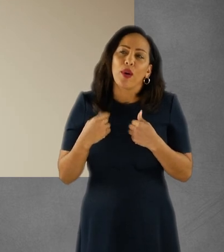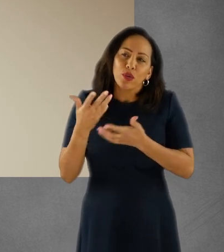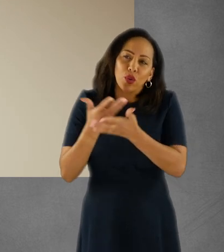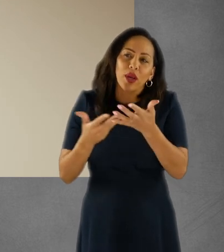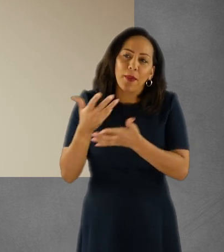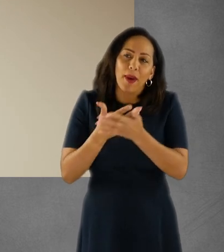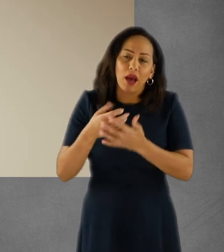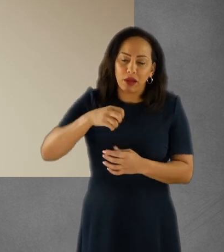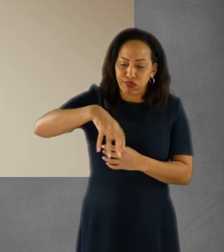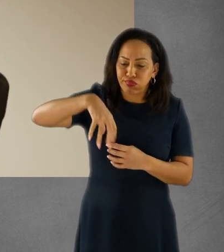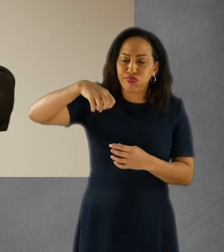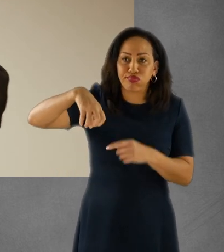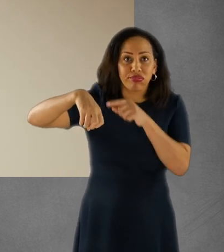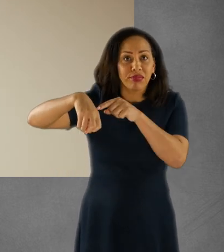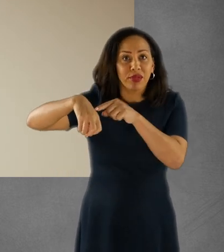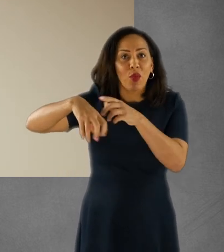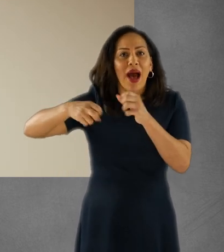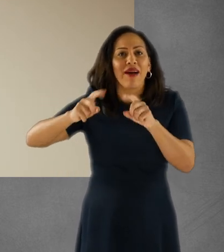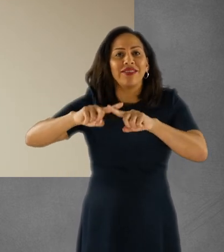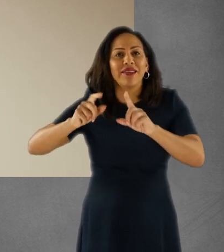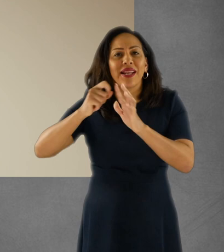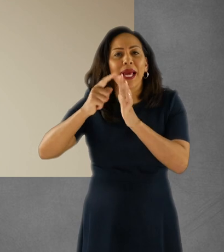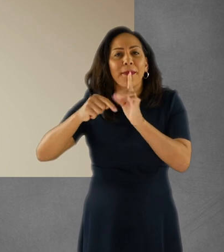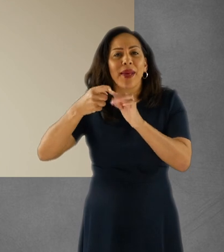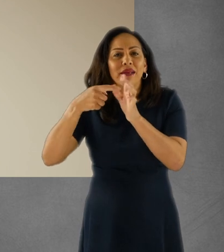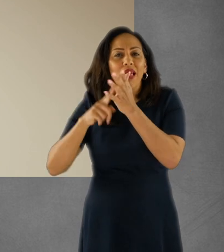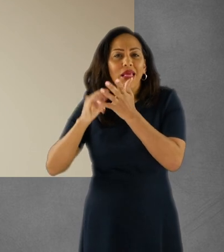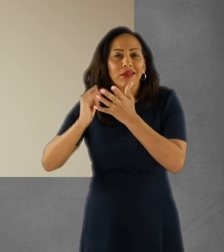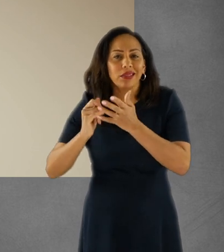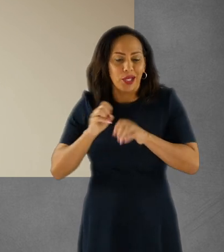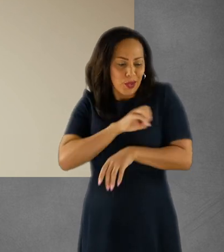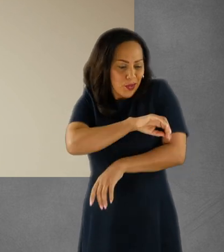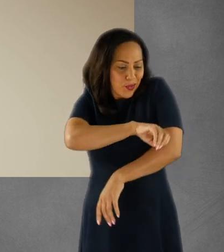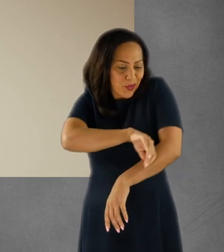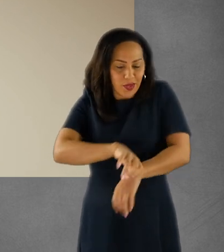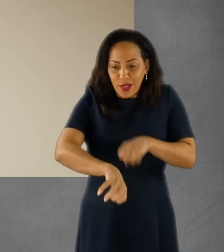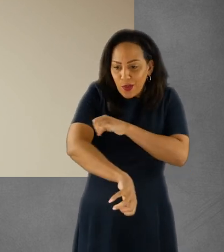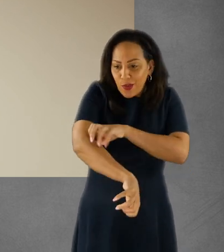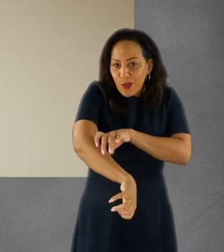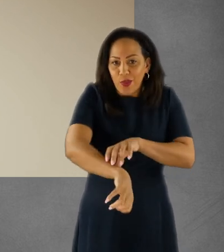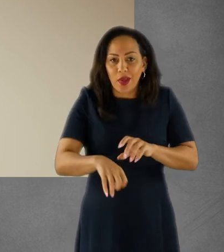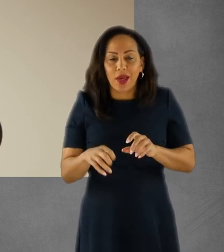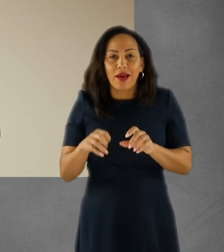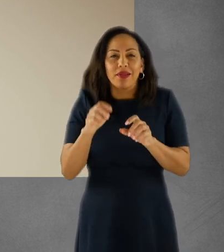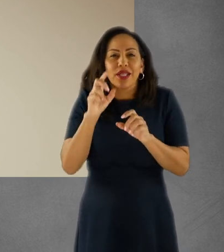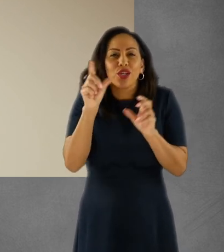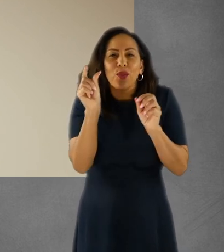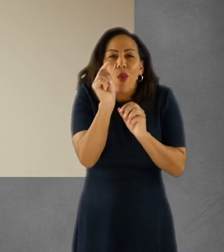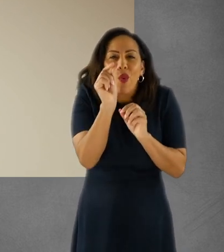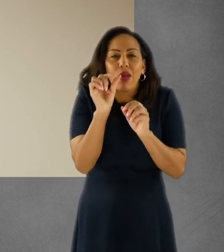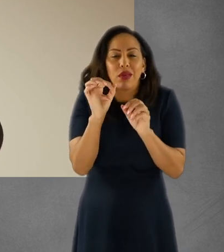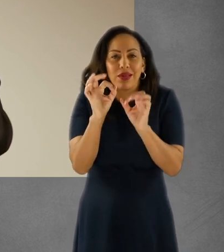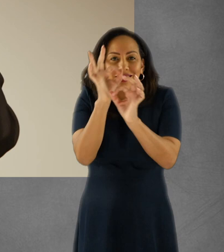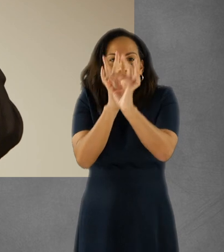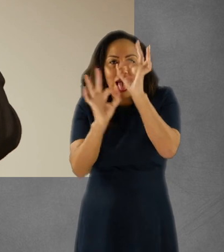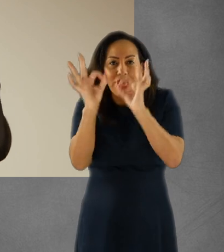skin almost a kind of the megapixel screen of the body, like its skin can has chromatophores, which are these small cells that can generate